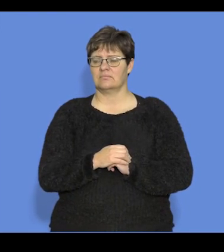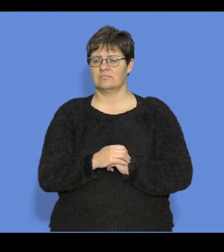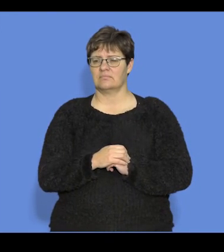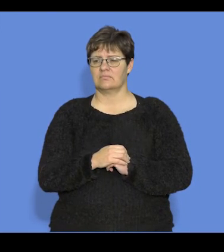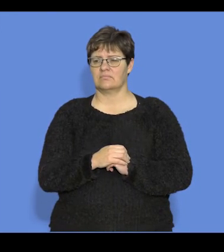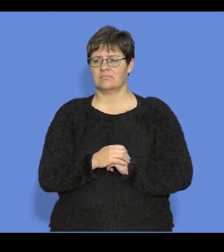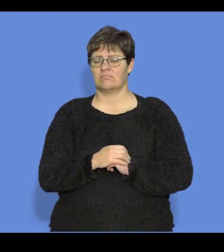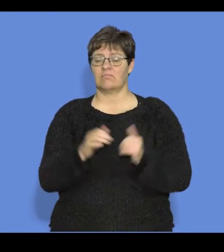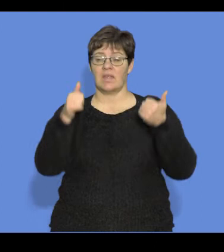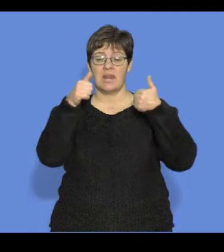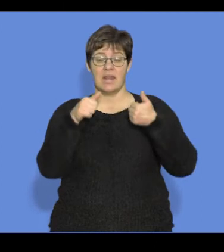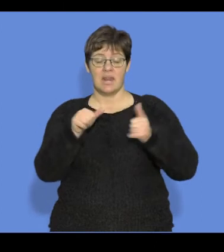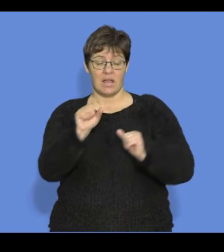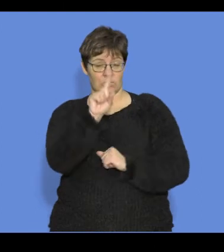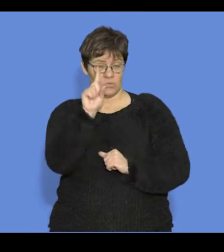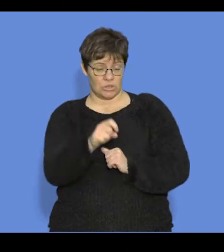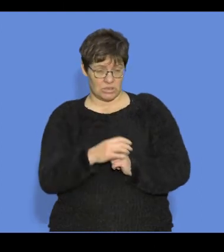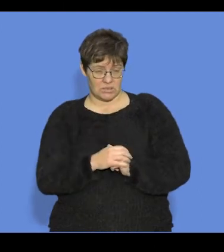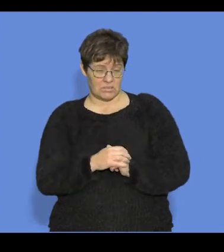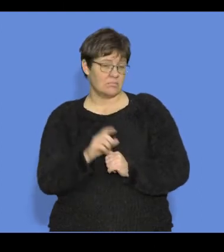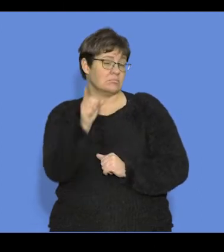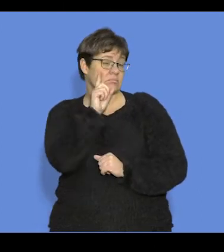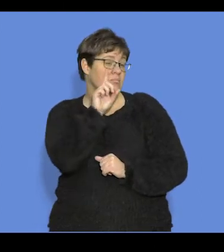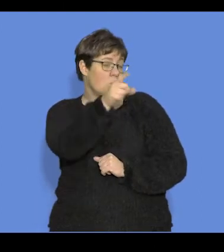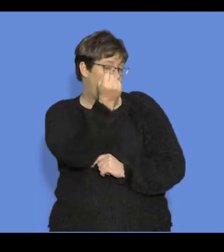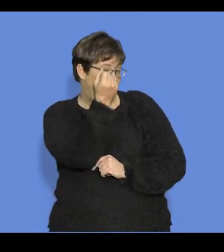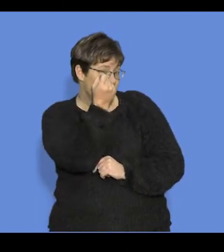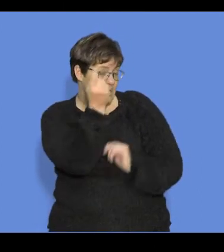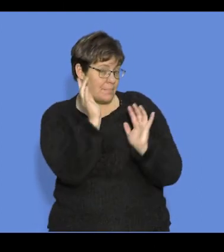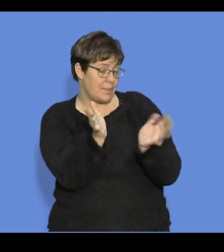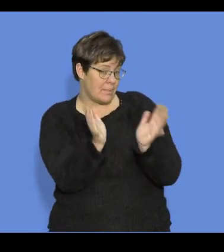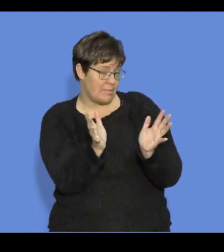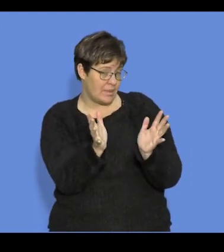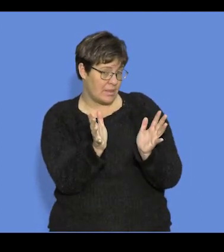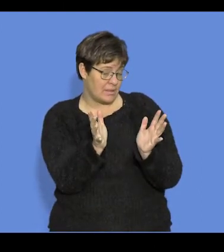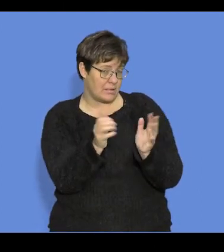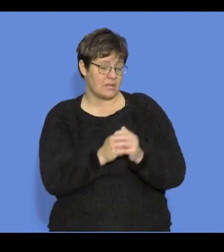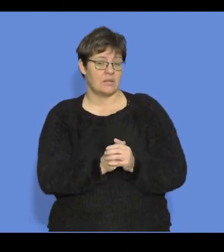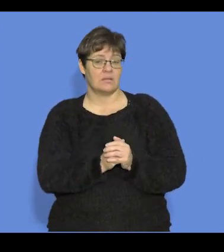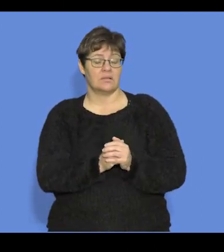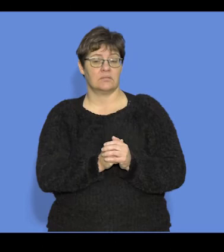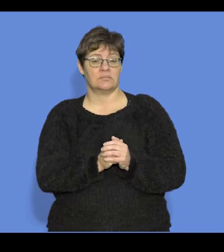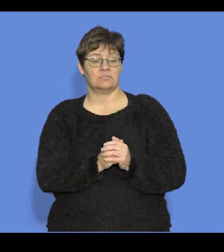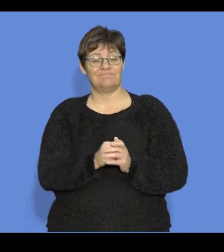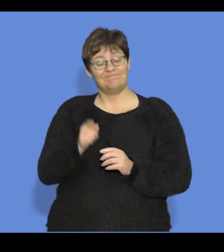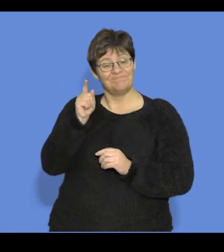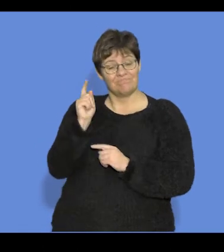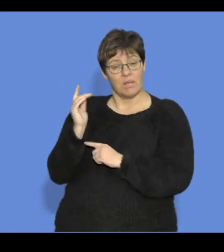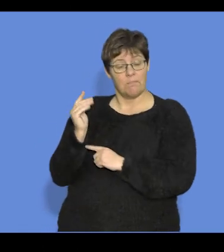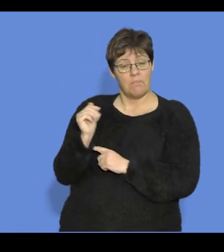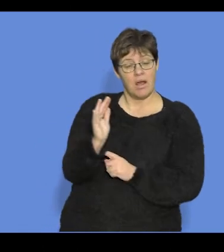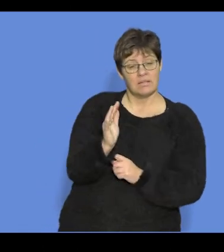Then, the next question now, this is testing your understanding, in what environment would this